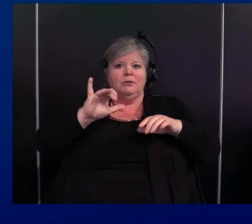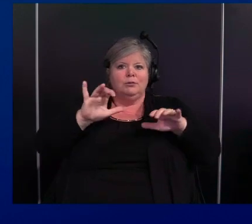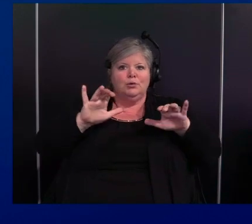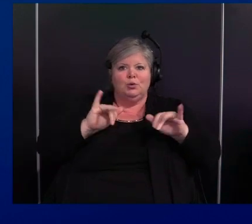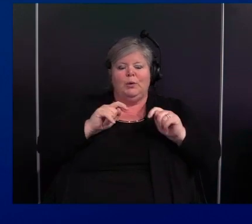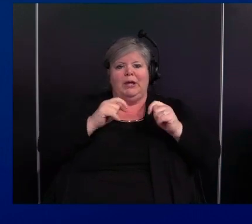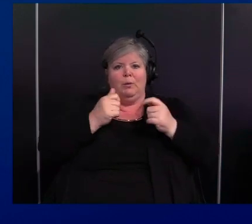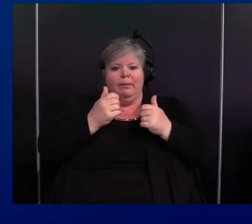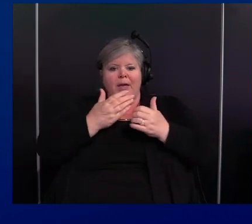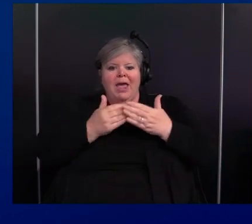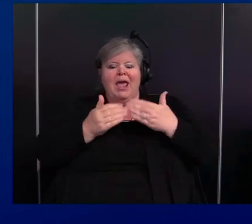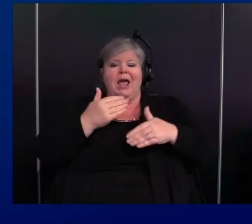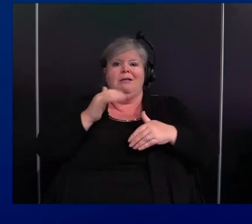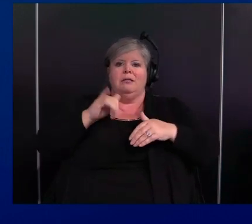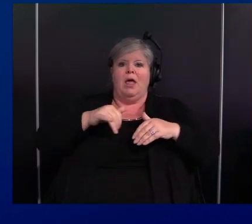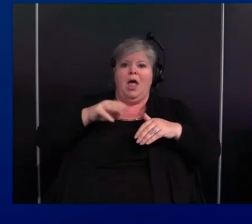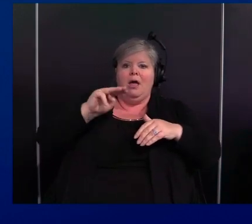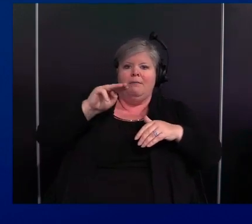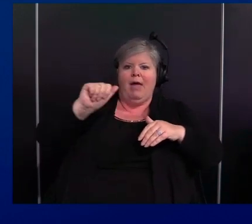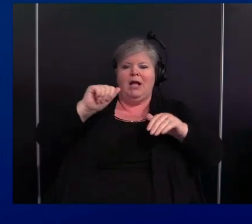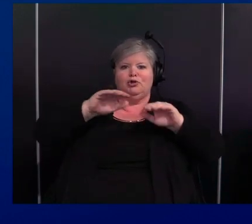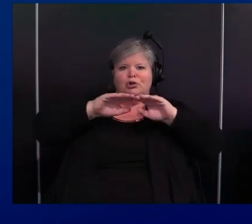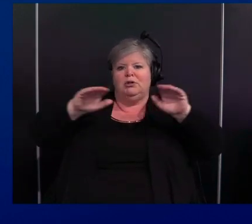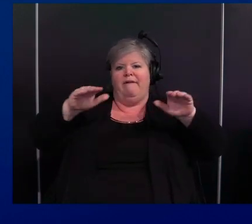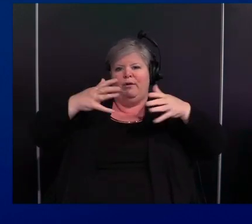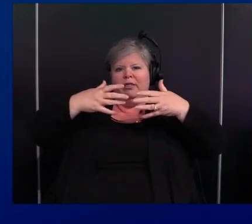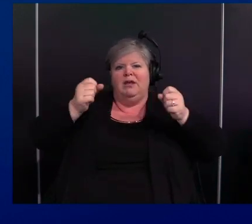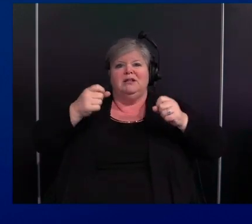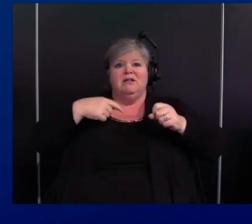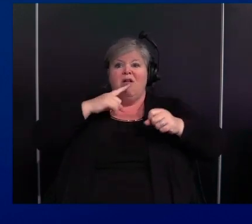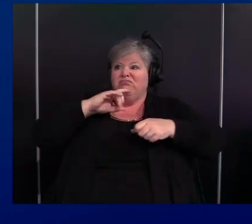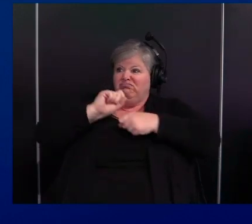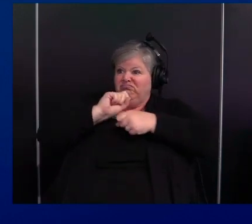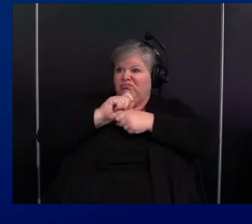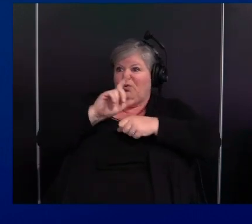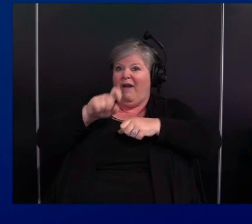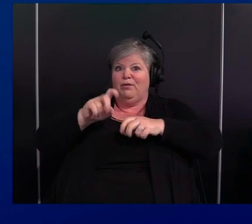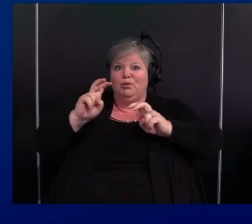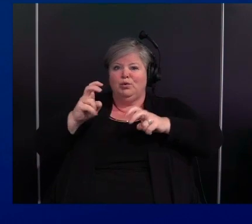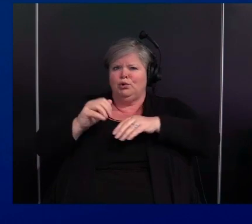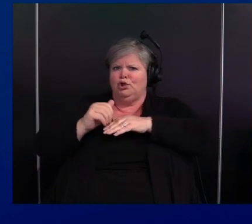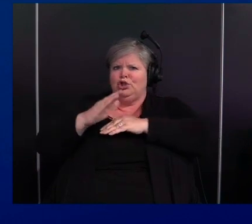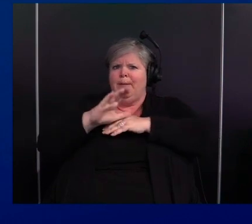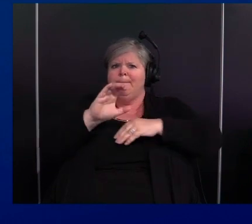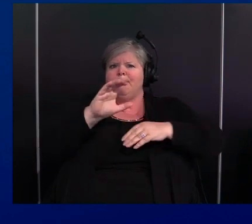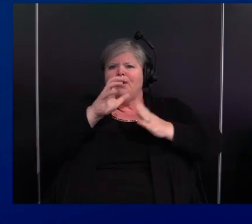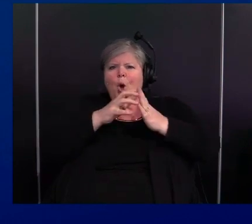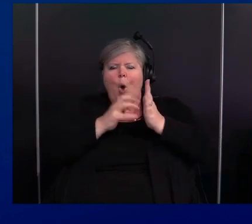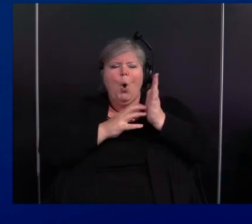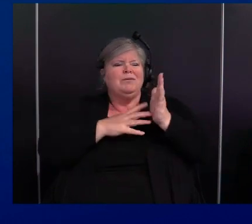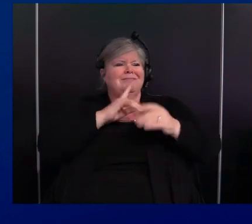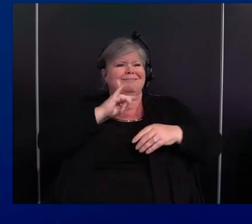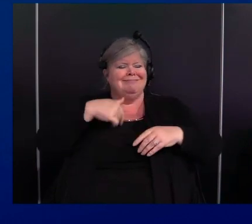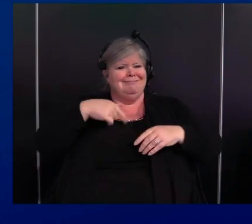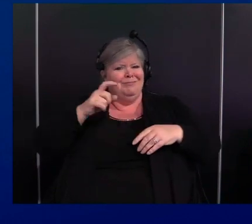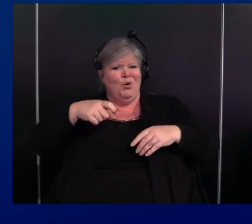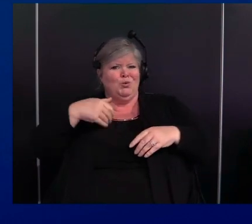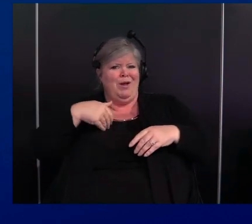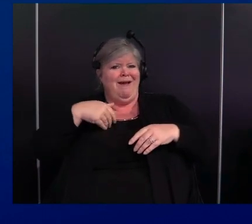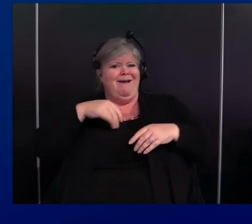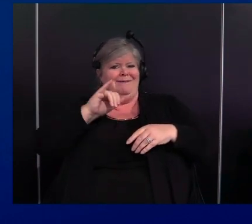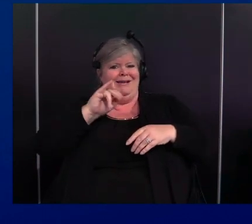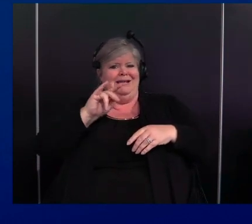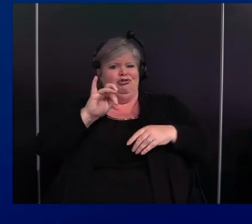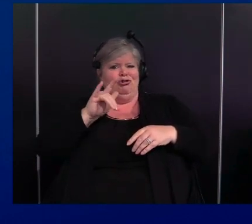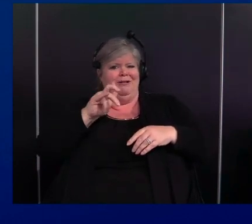like right. at a master's level. And you actually have to ship code? That's crazy. I can't believe it. Or you're like, well, I'm supposed to have an initialization vector. How